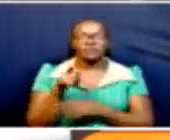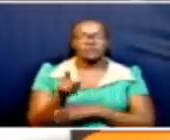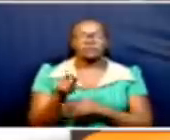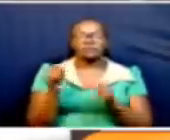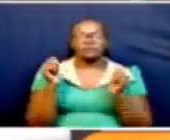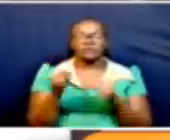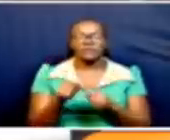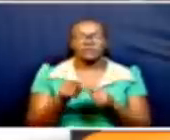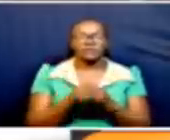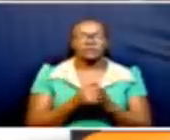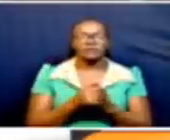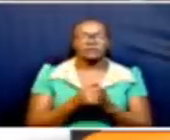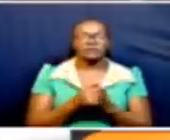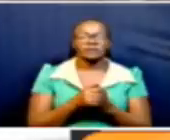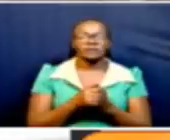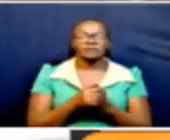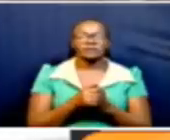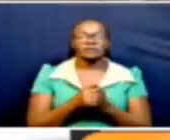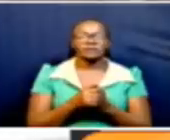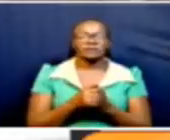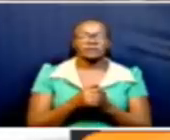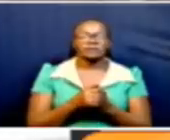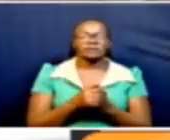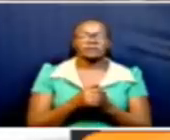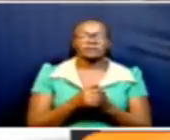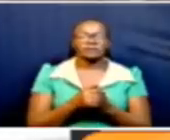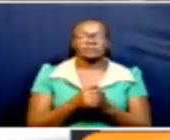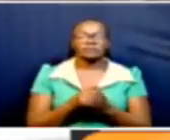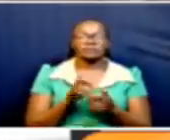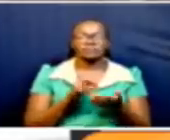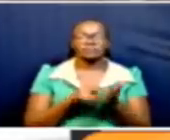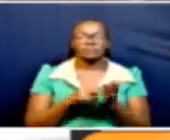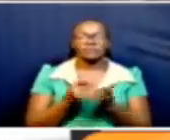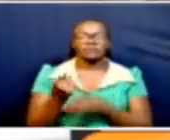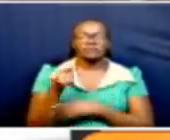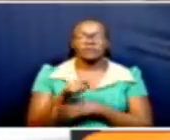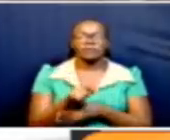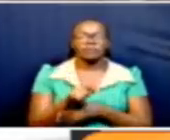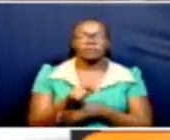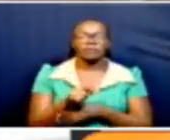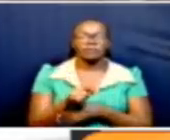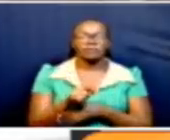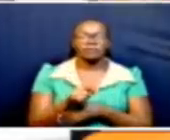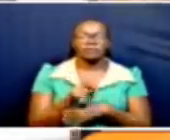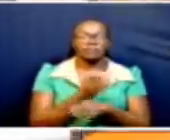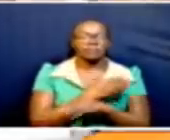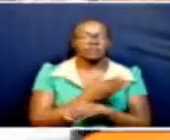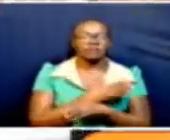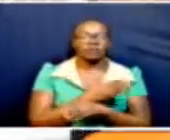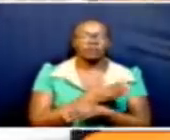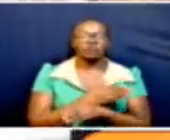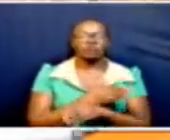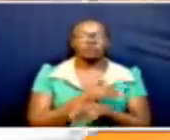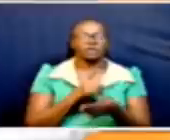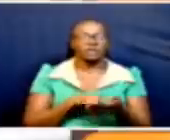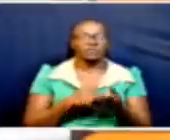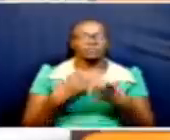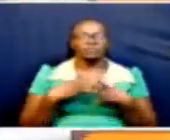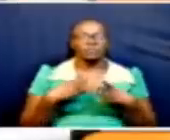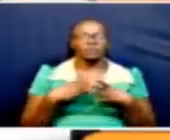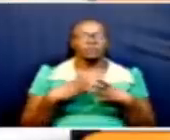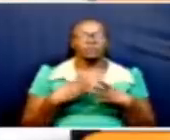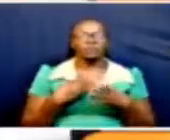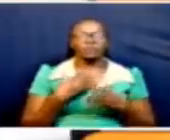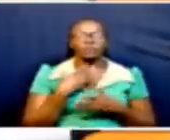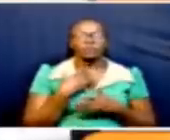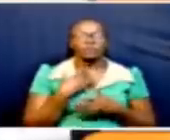the journalism that was there, was the journalism during the days of Linus Kaikai, Farida Koronei. Yeah. These are the people, Duncan